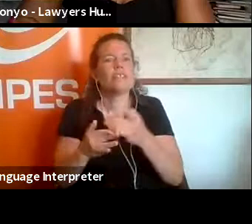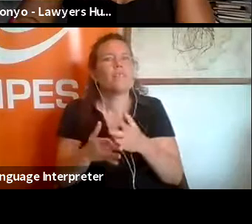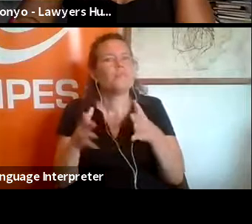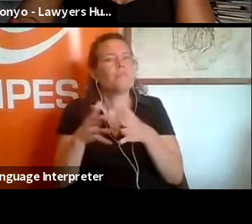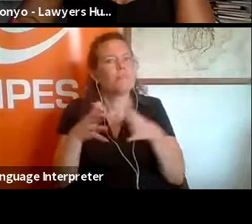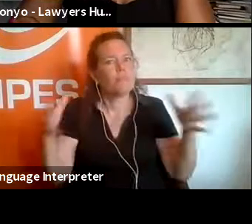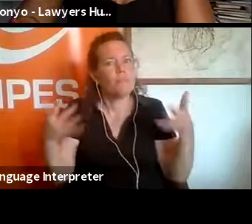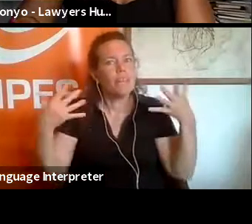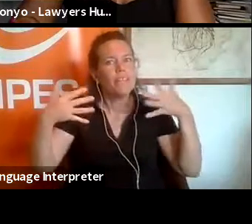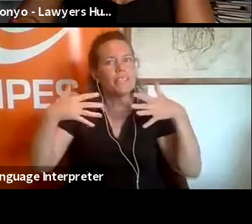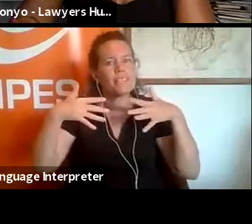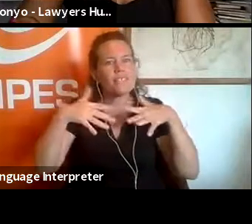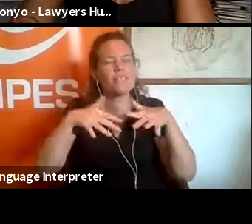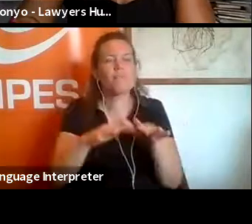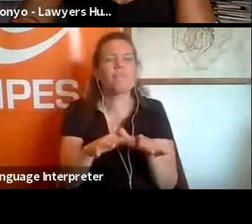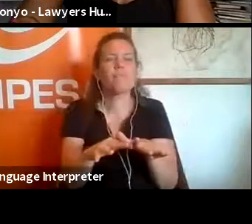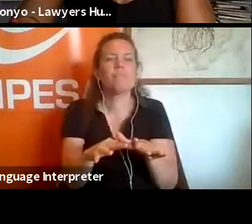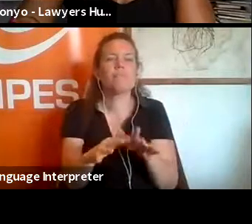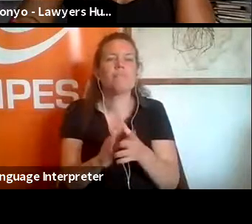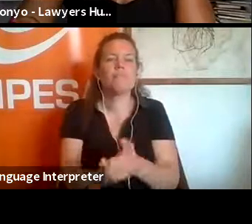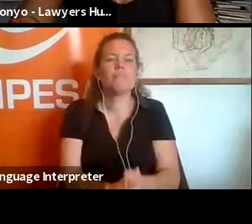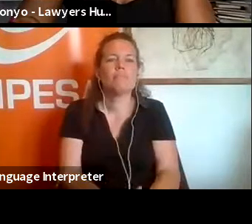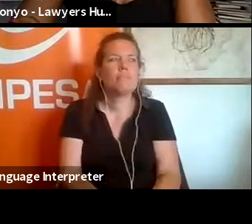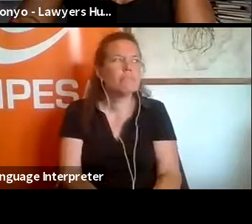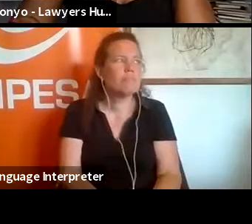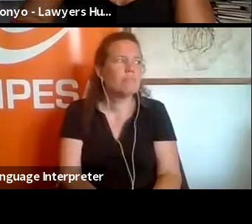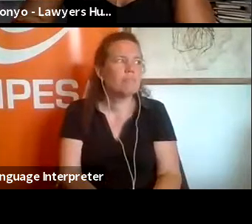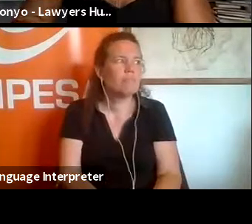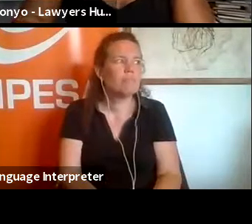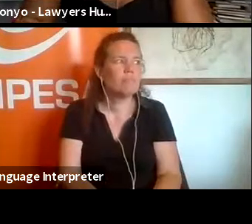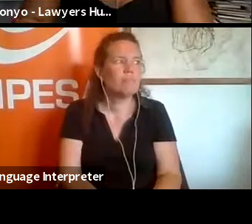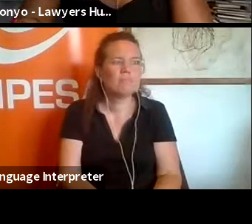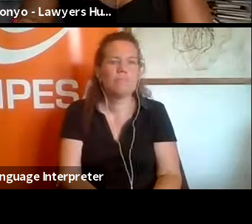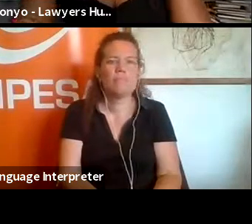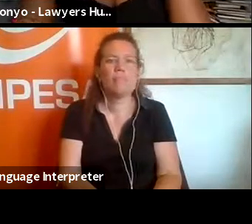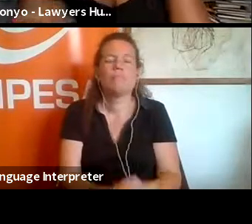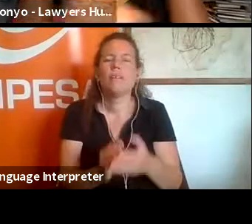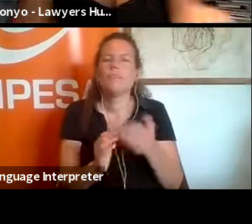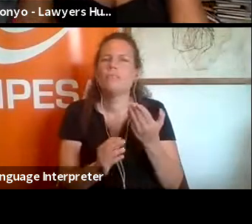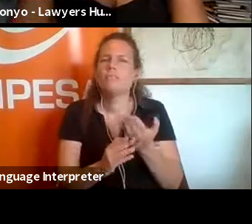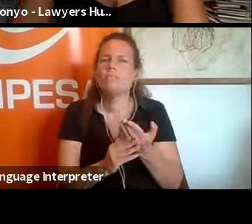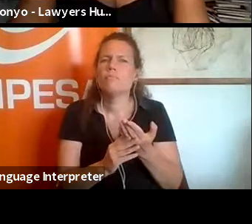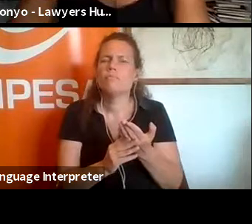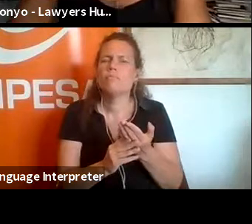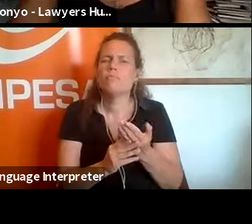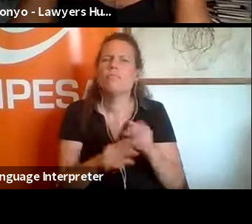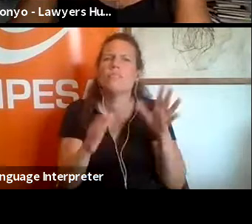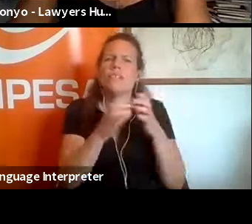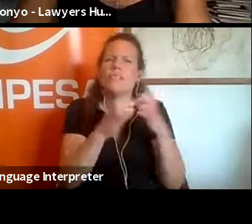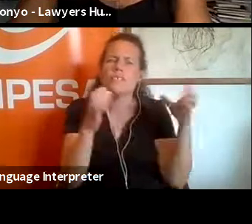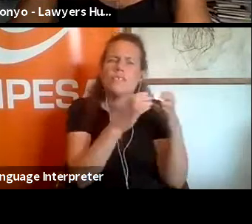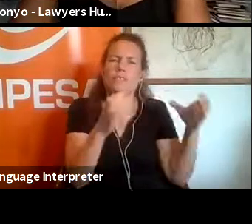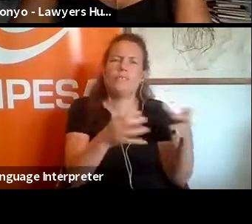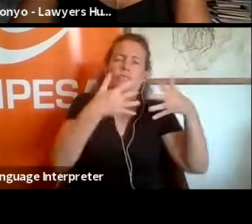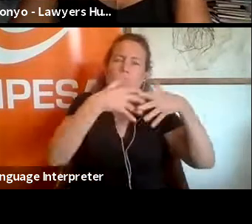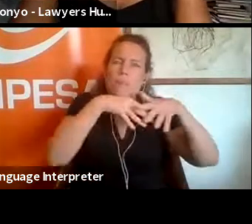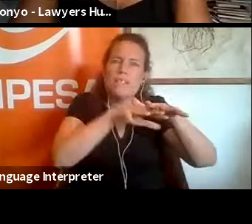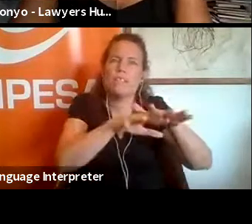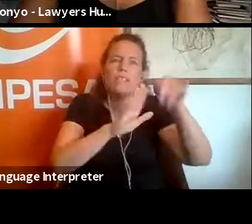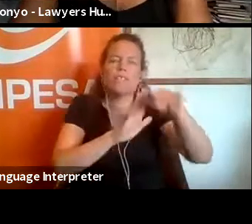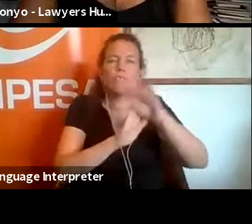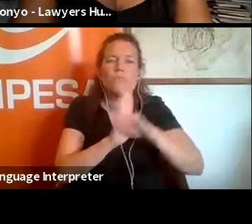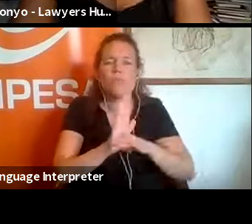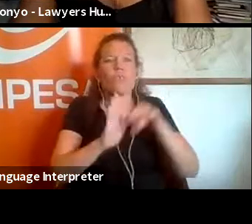mainstream, getting national human rights institutions to mainstream these principles into